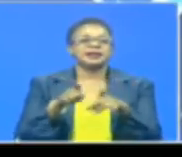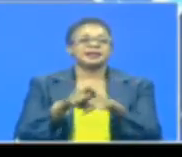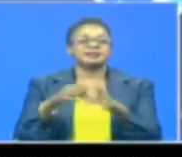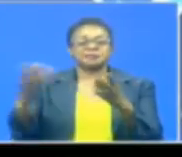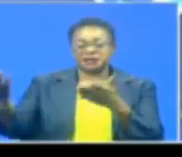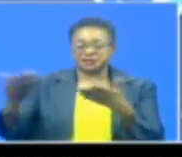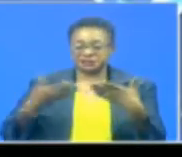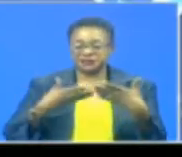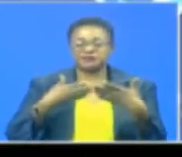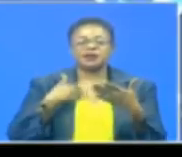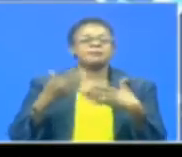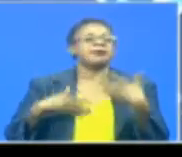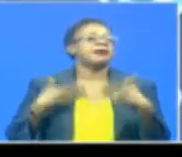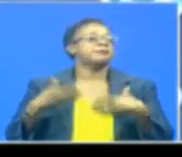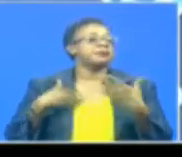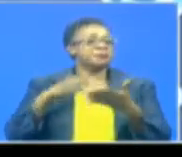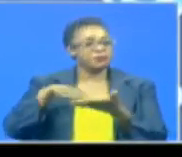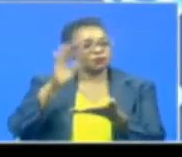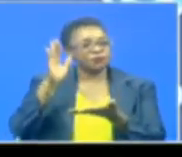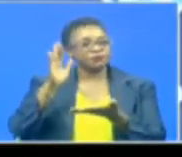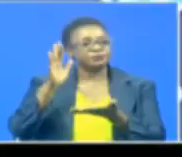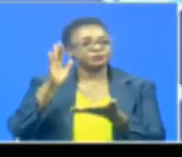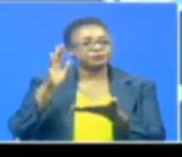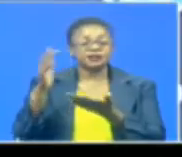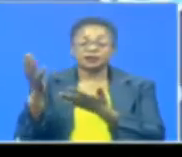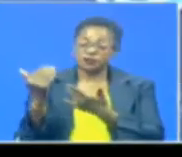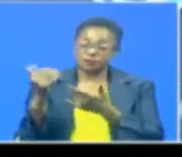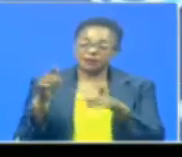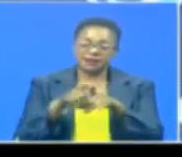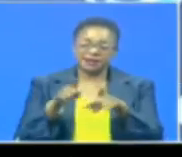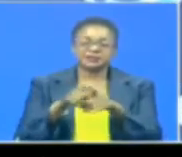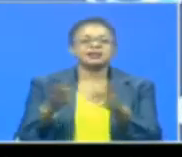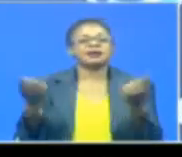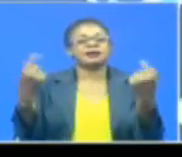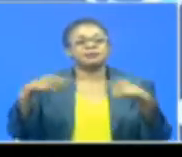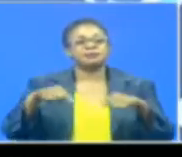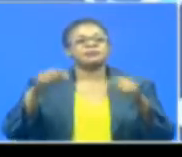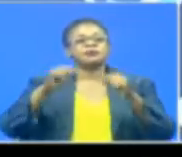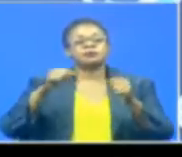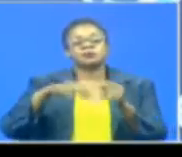sana sana. Na hope zikikamu hivi, hata naweza pata mara 4 5 hivi.